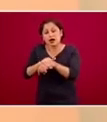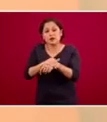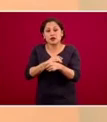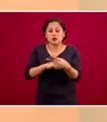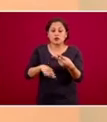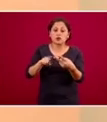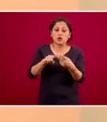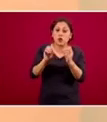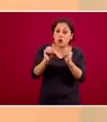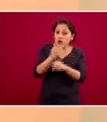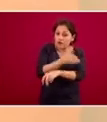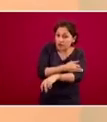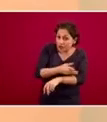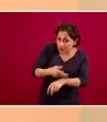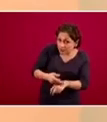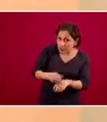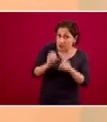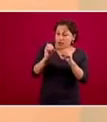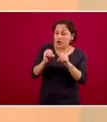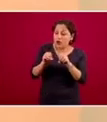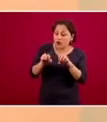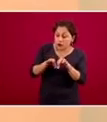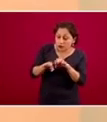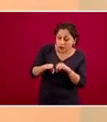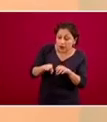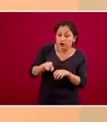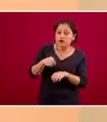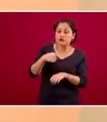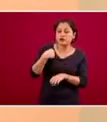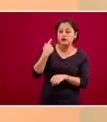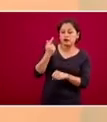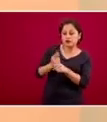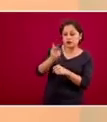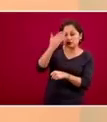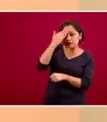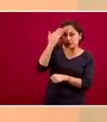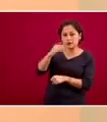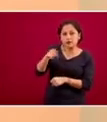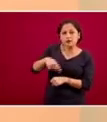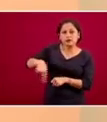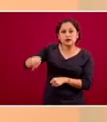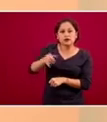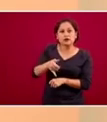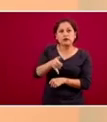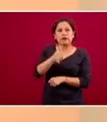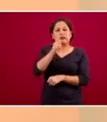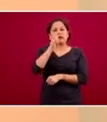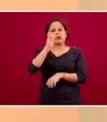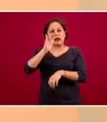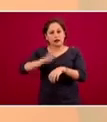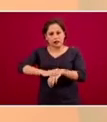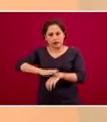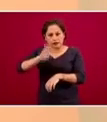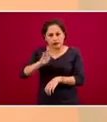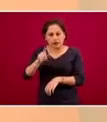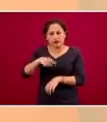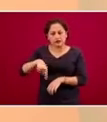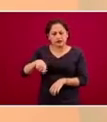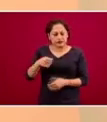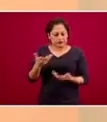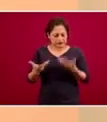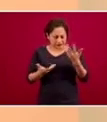friend, a relative, a work colleague who has started